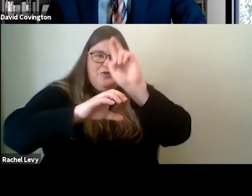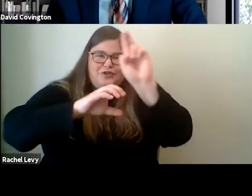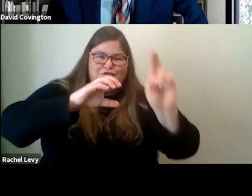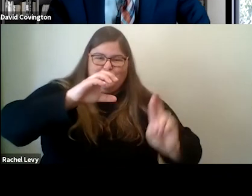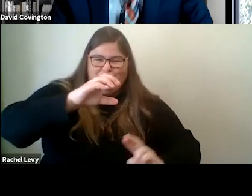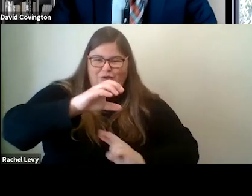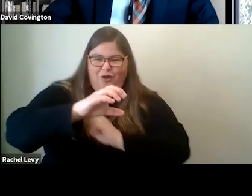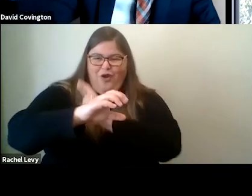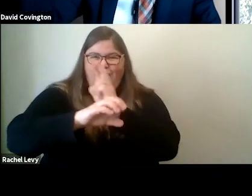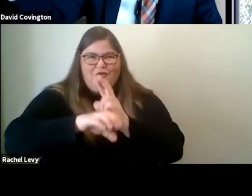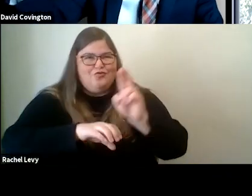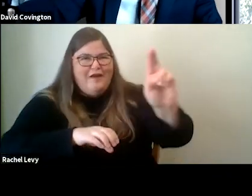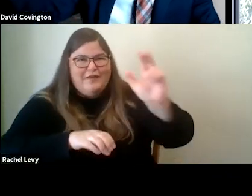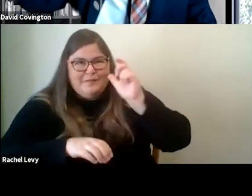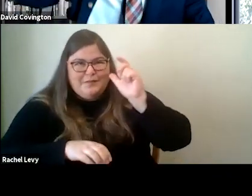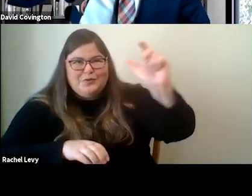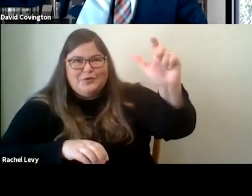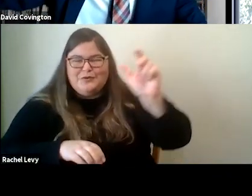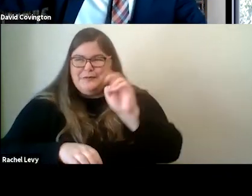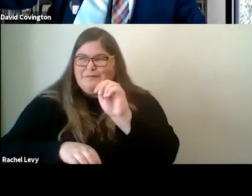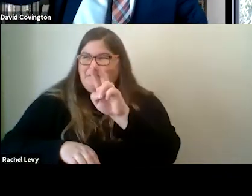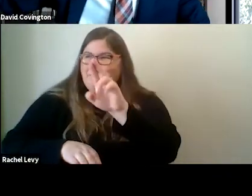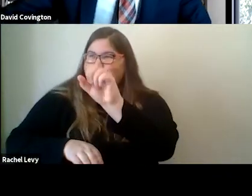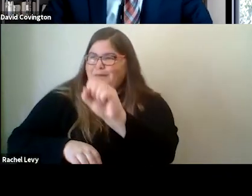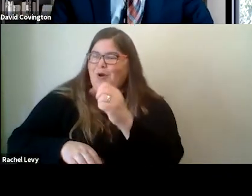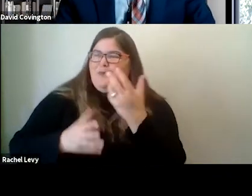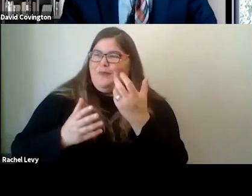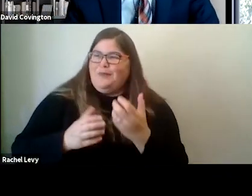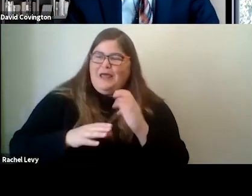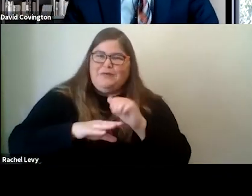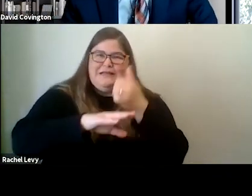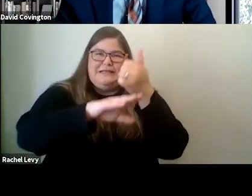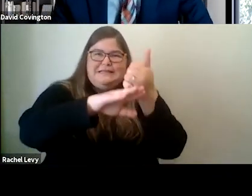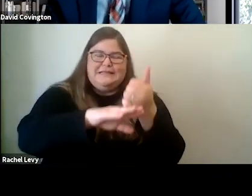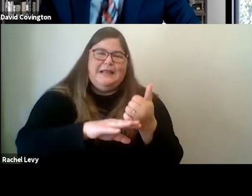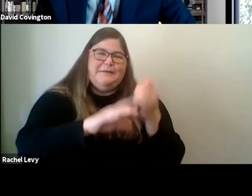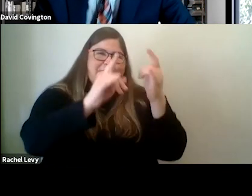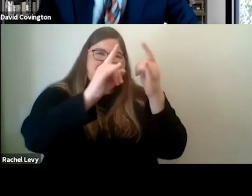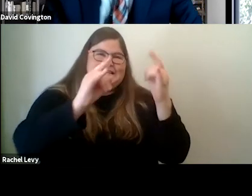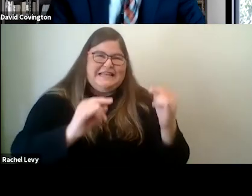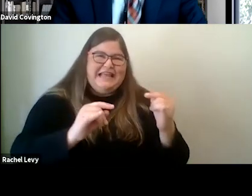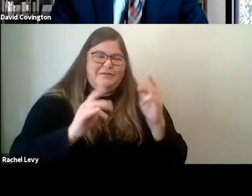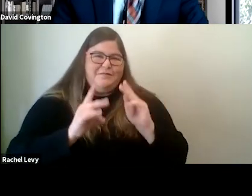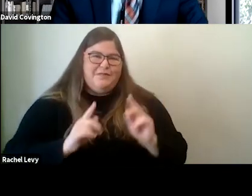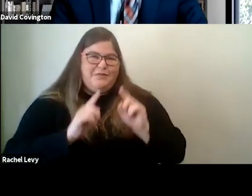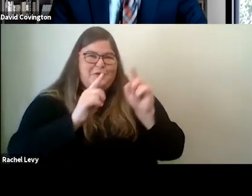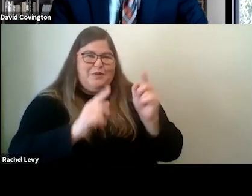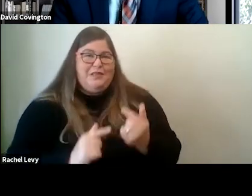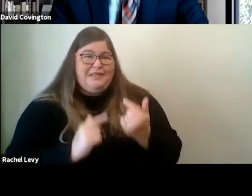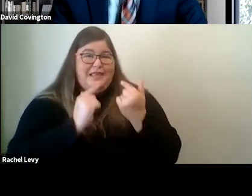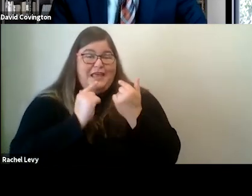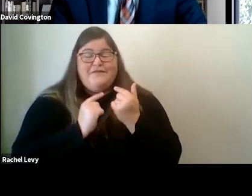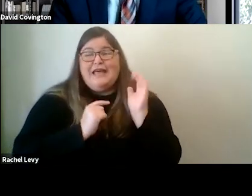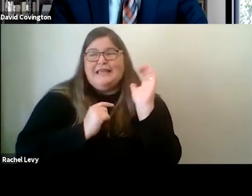travel to the moon, to Mars, and have space stations out that people could visit and even live on. They seem like